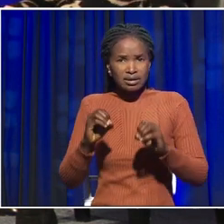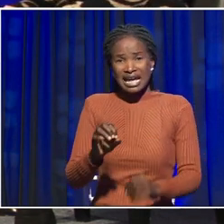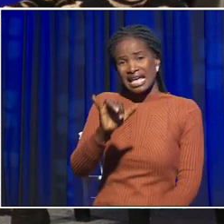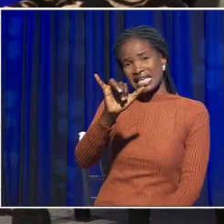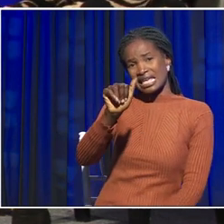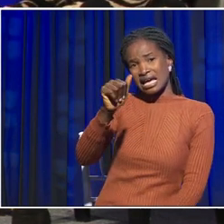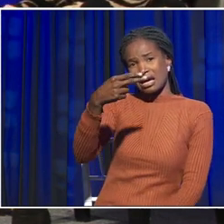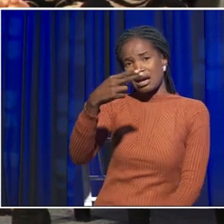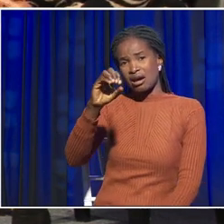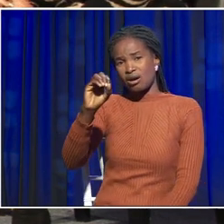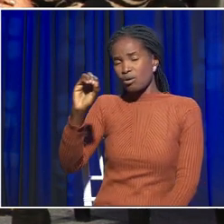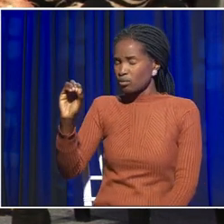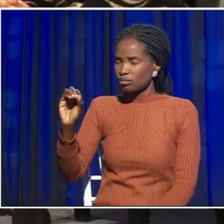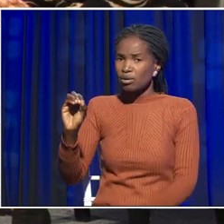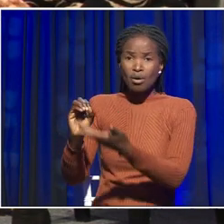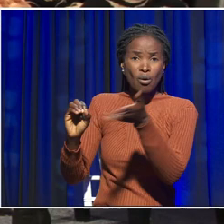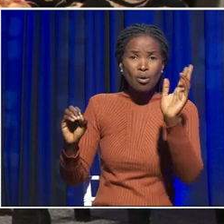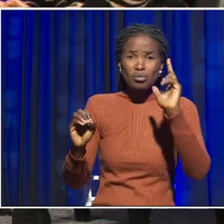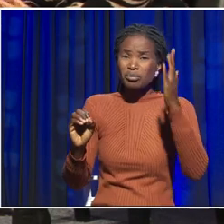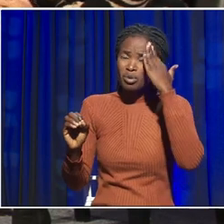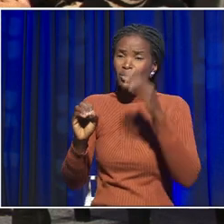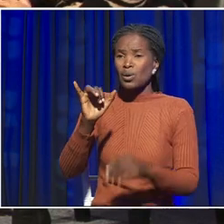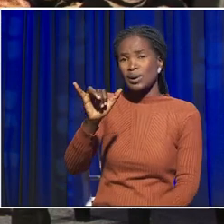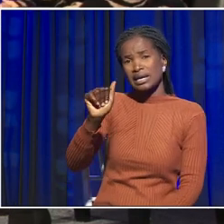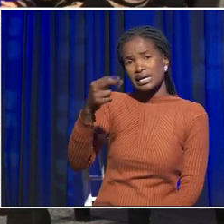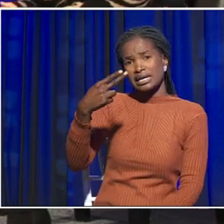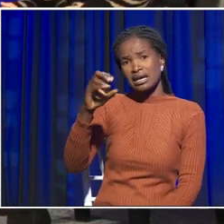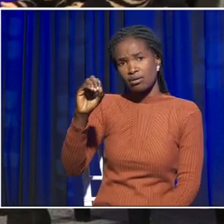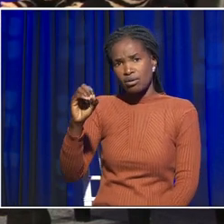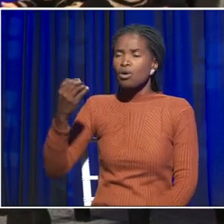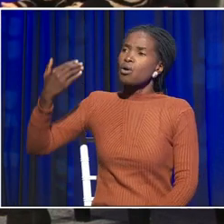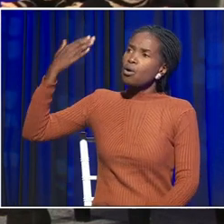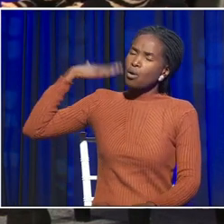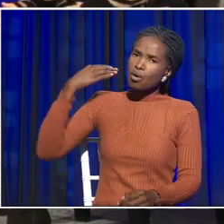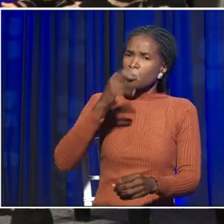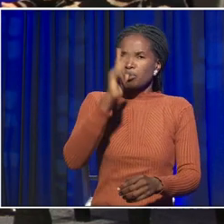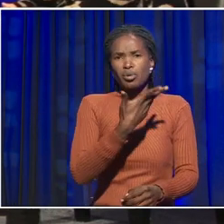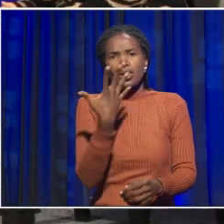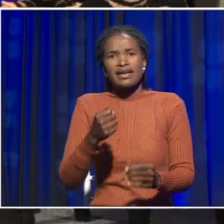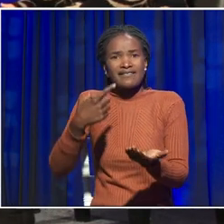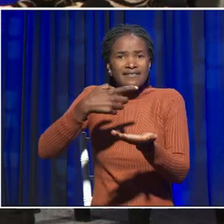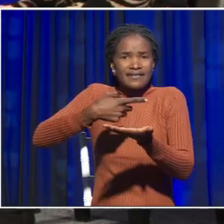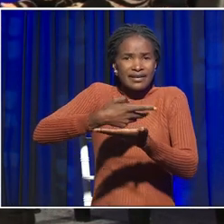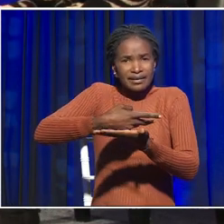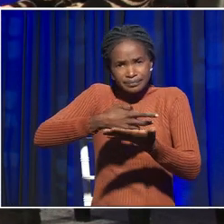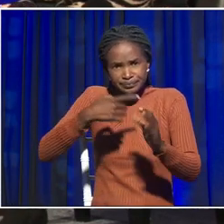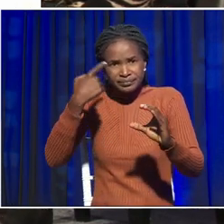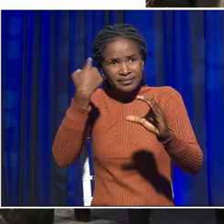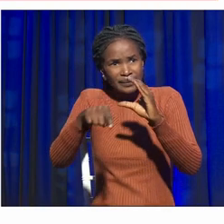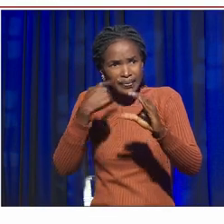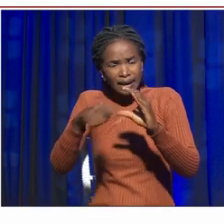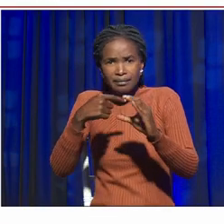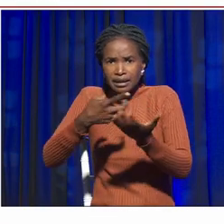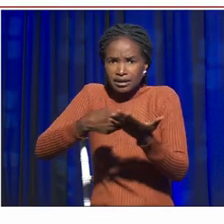Yahoo. Everybody would know Yahoo. We all probably at some point had a Yahoo email account. What Yahoo